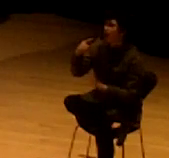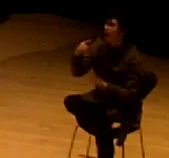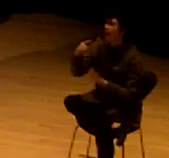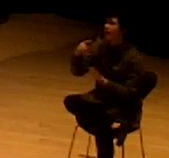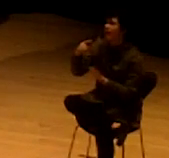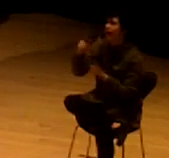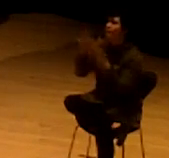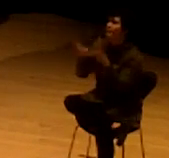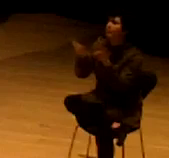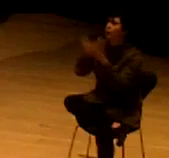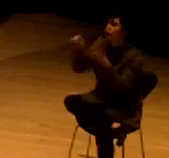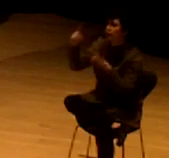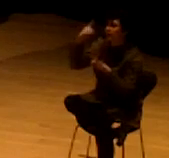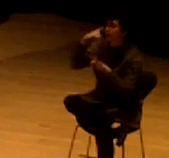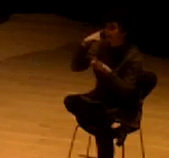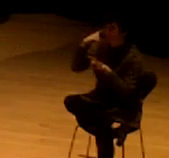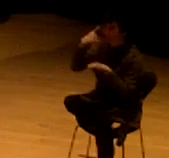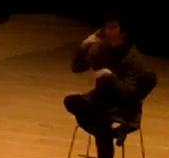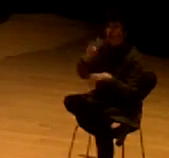part.